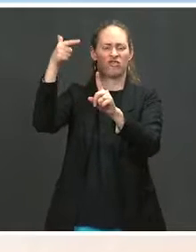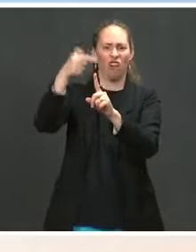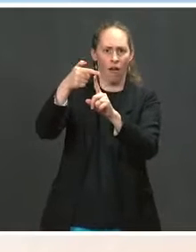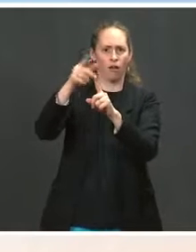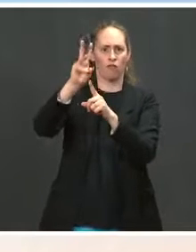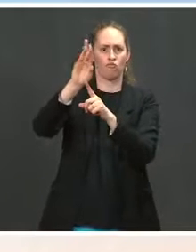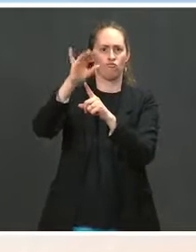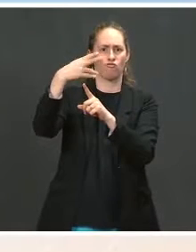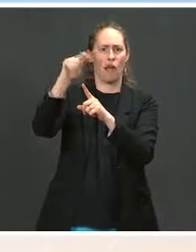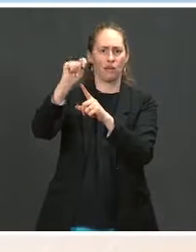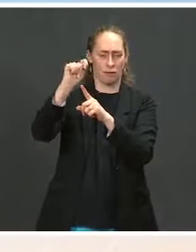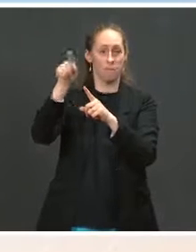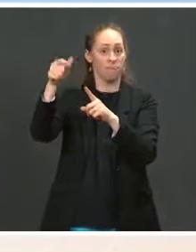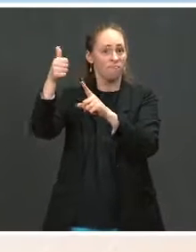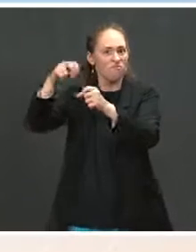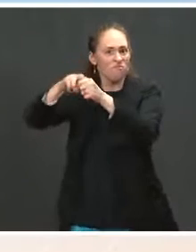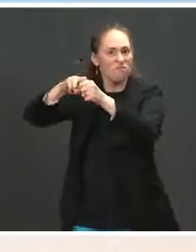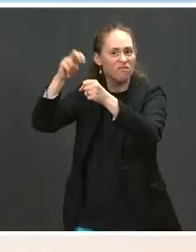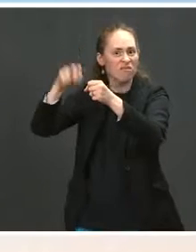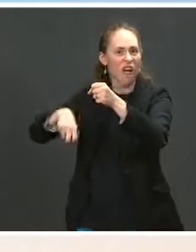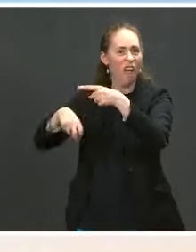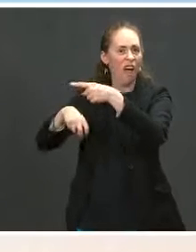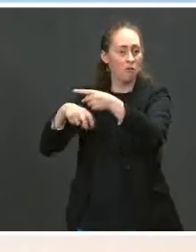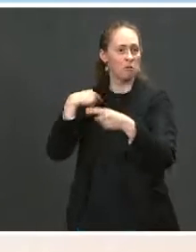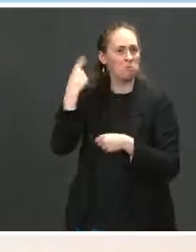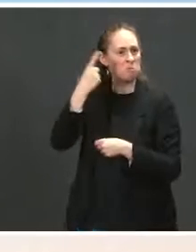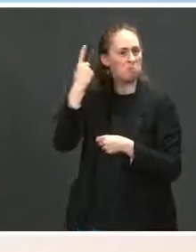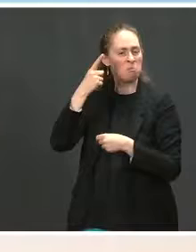charges? I'm not going to weigh in on